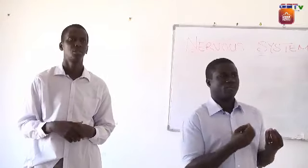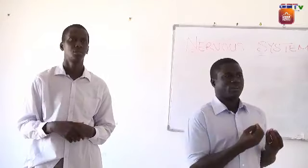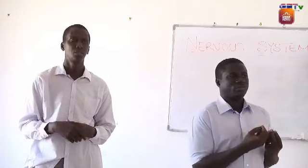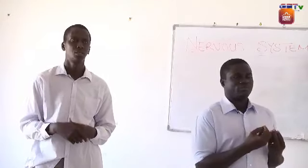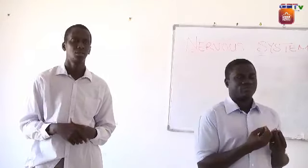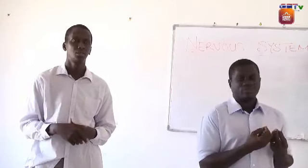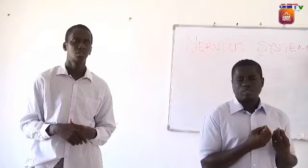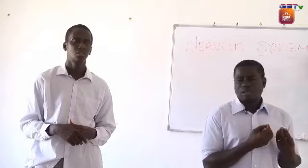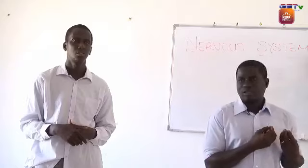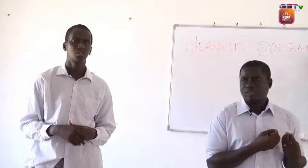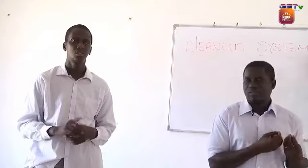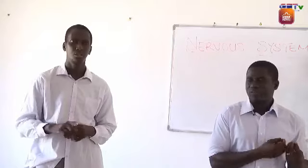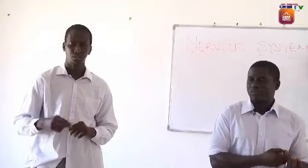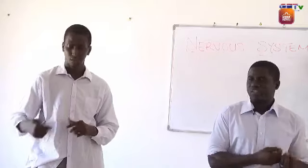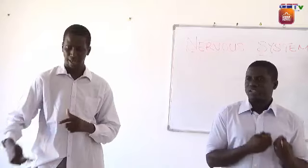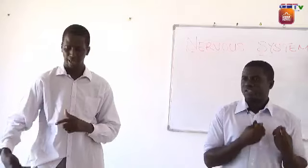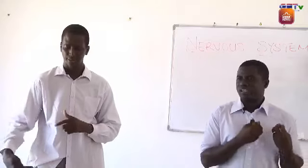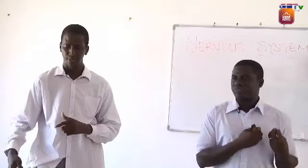and